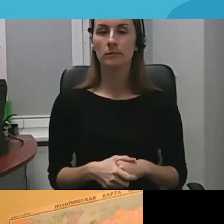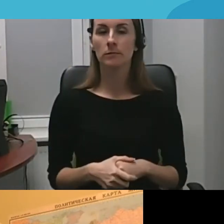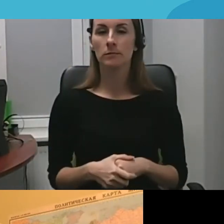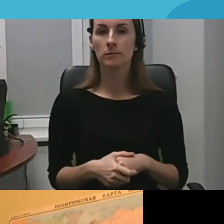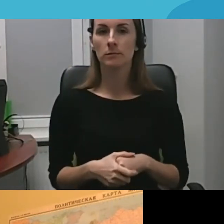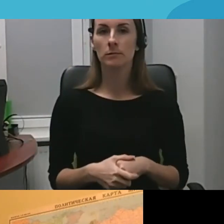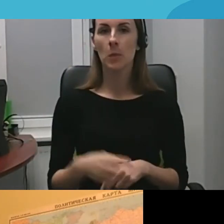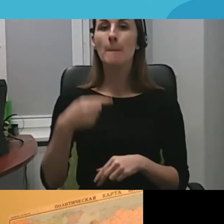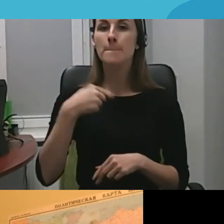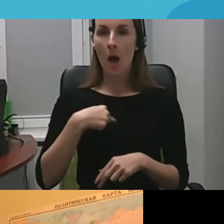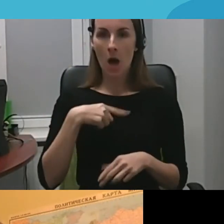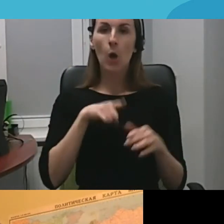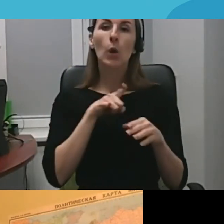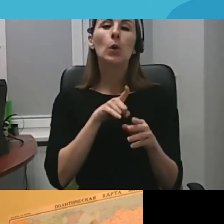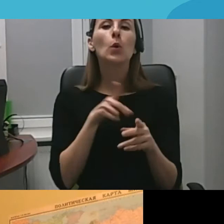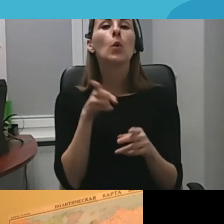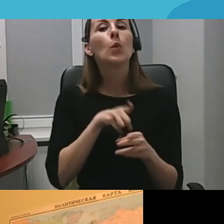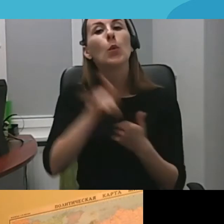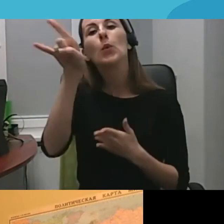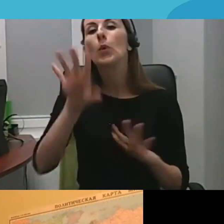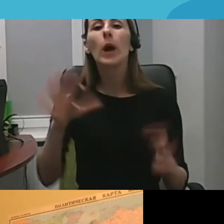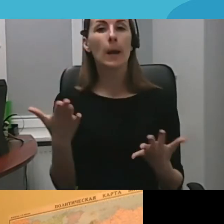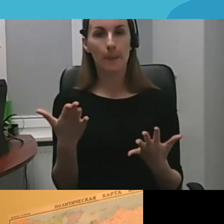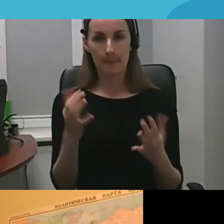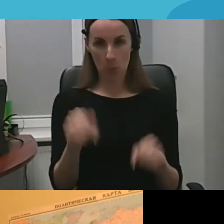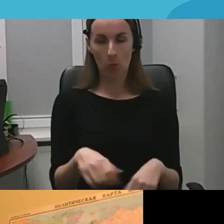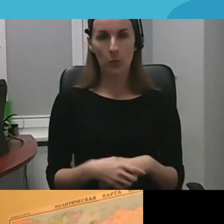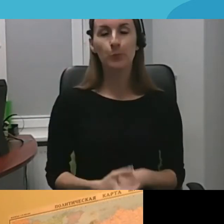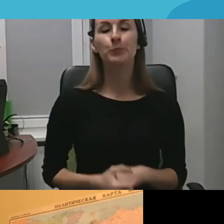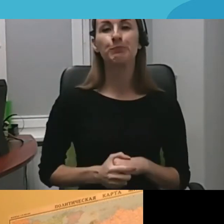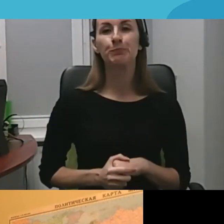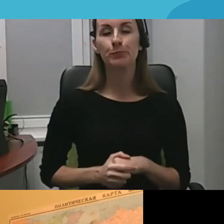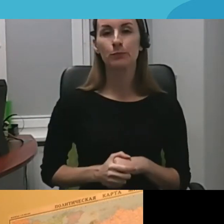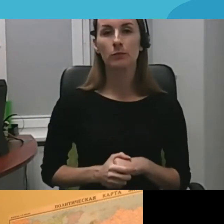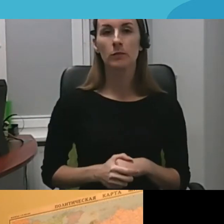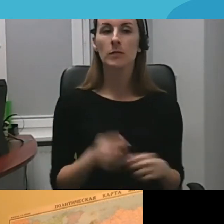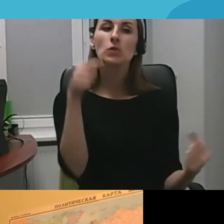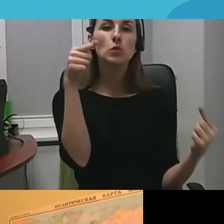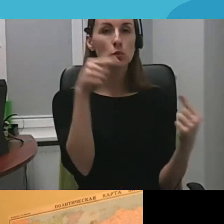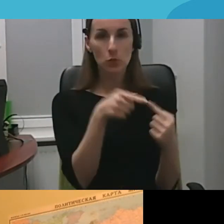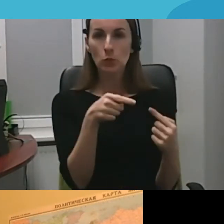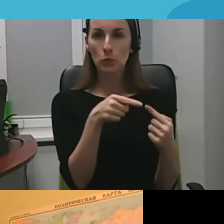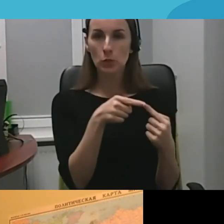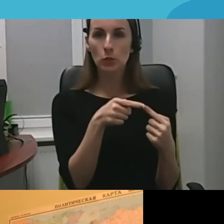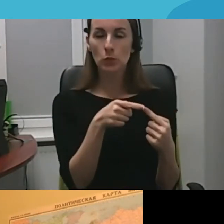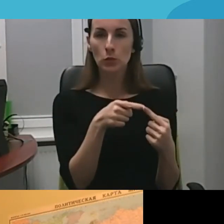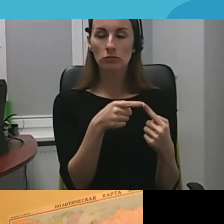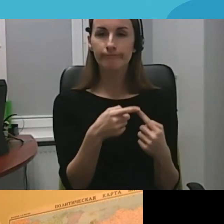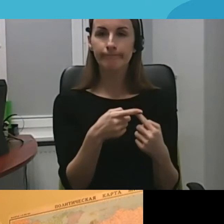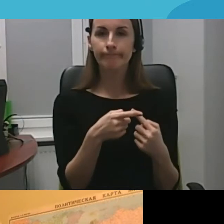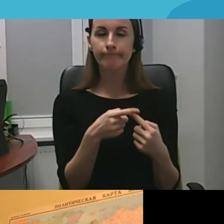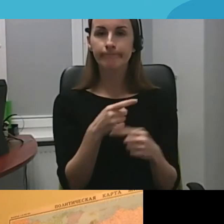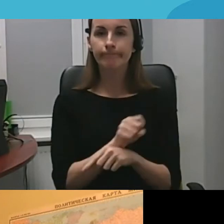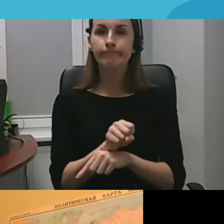Yes, I mean, I agree. It's terrifying, and yet, I mean, I love to see you